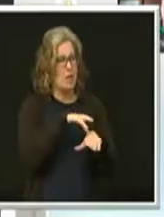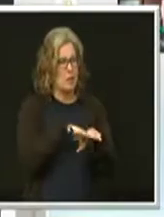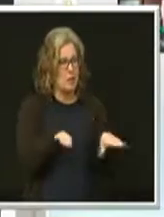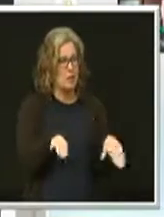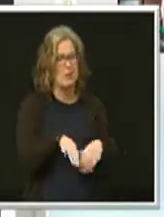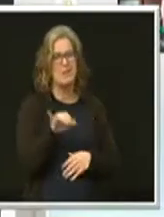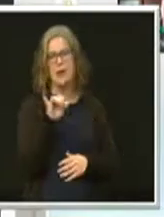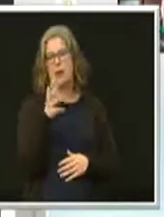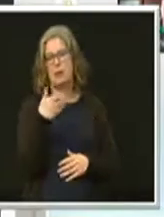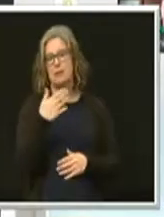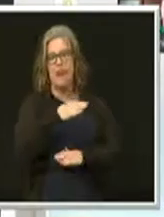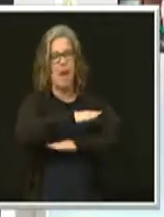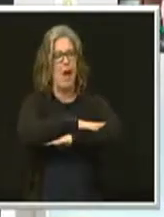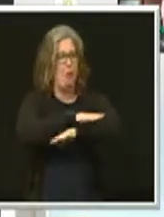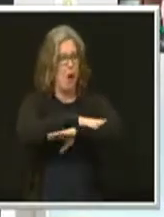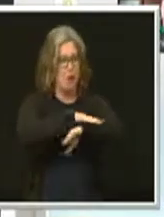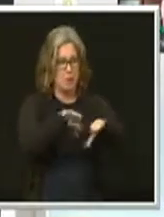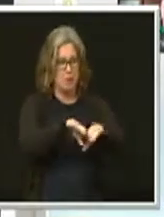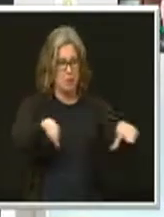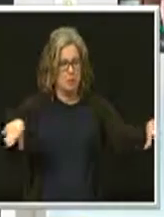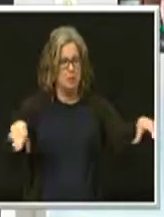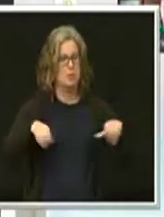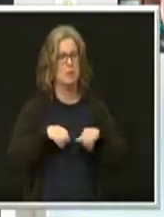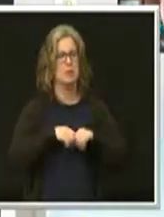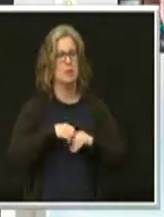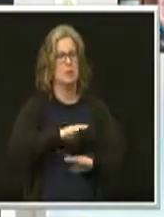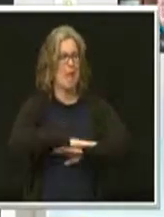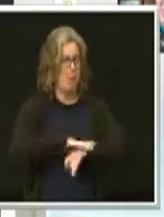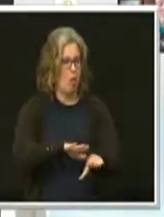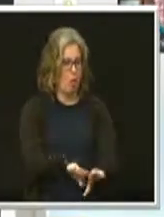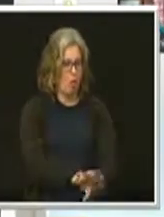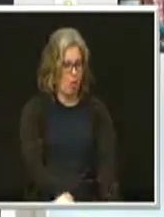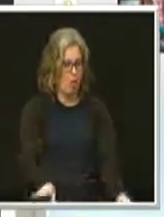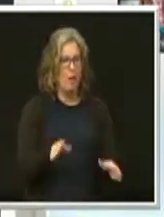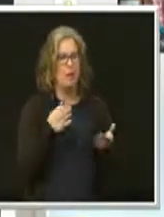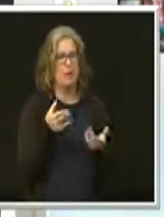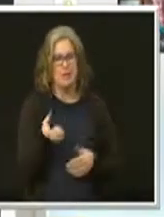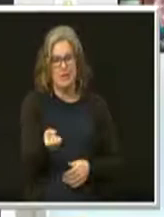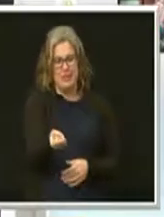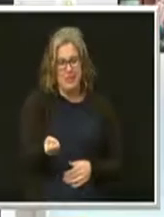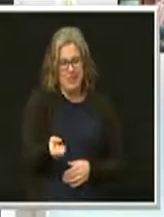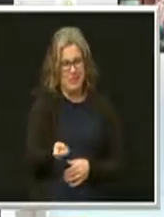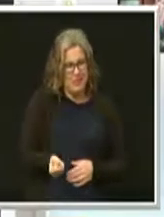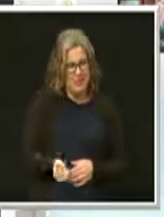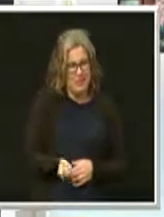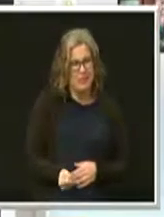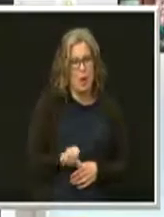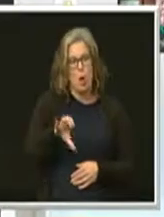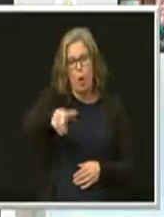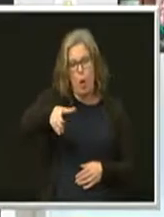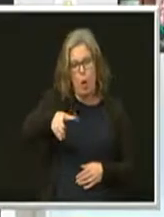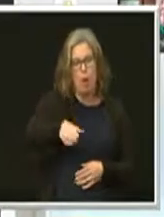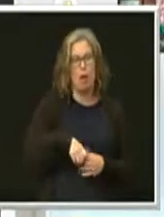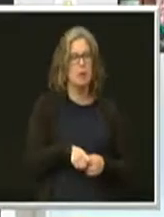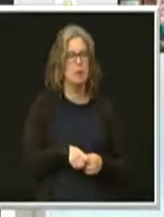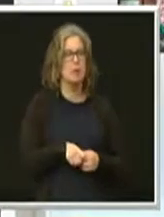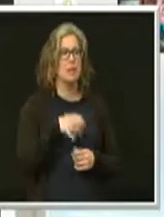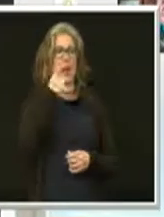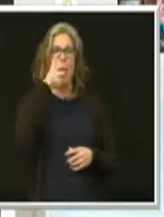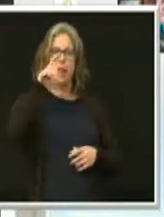surfaces such as countertops, tabletops, desk handles, doorknobs,